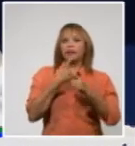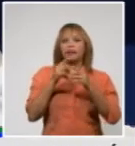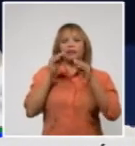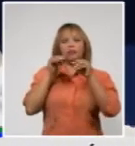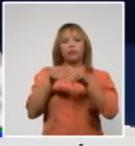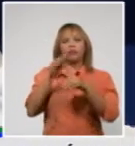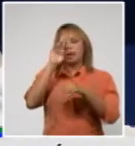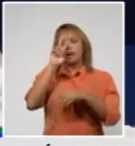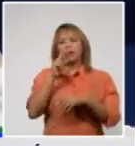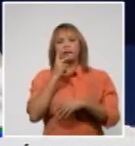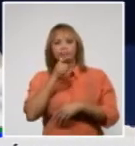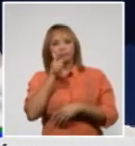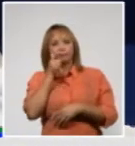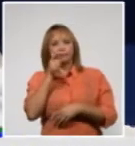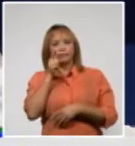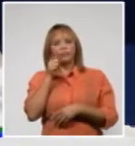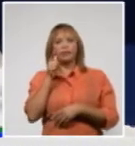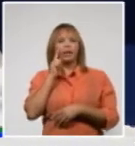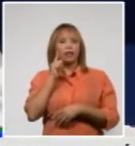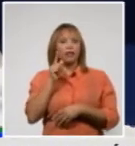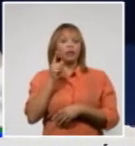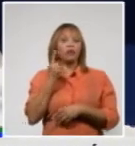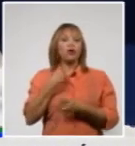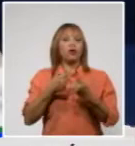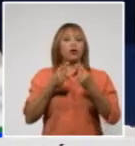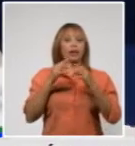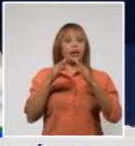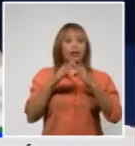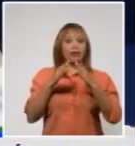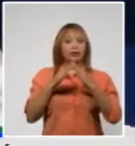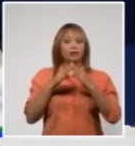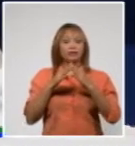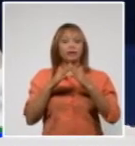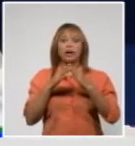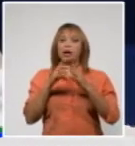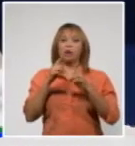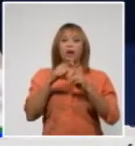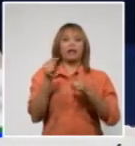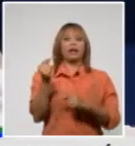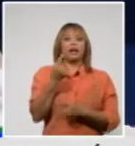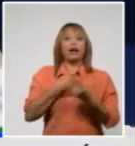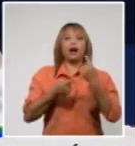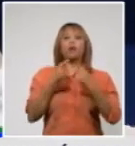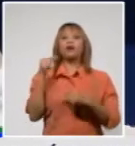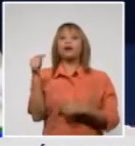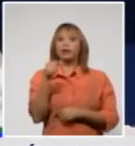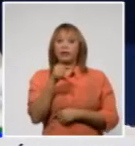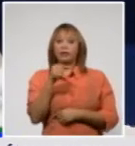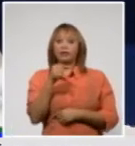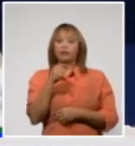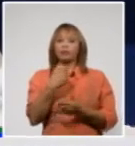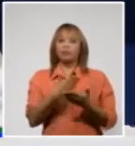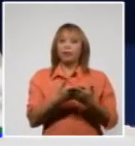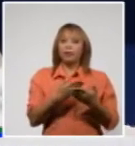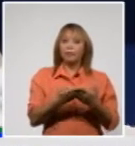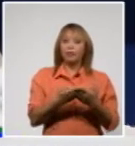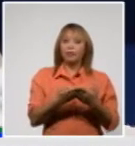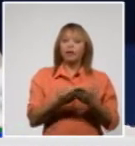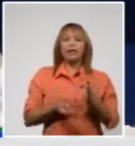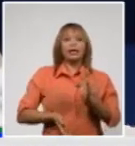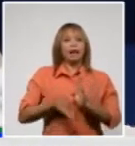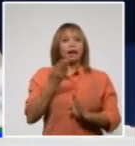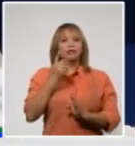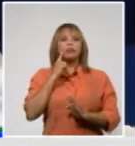virus, the majority of whom are back living their normal lives and undertaking their